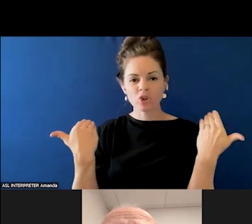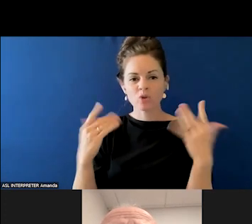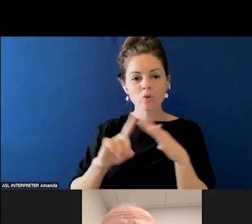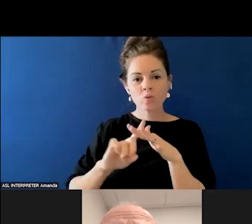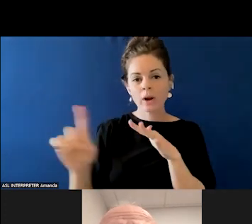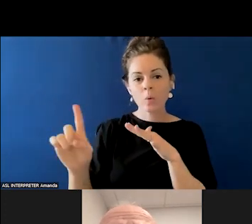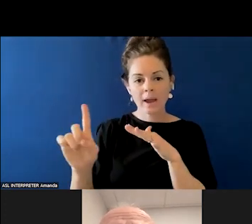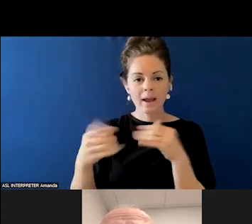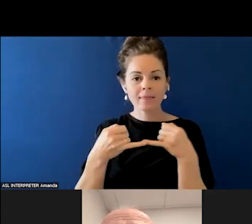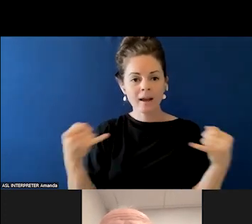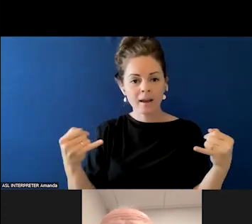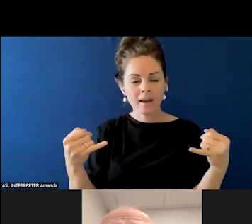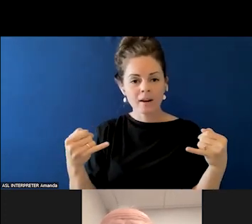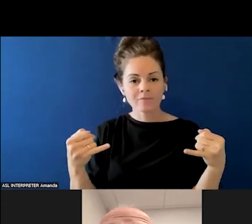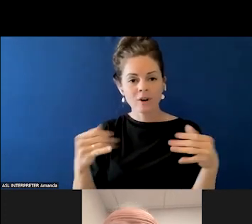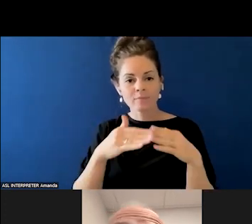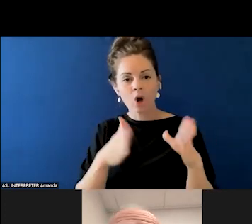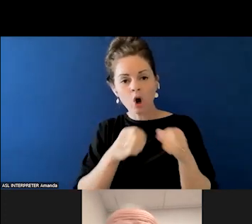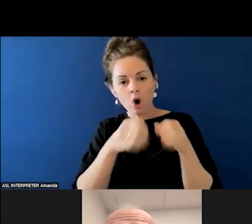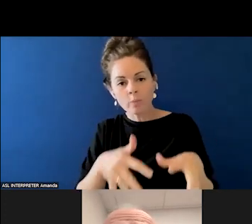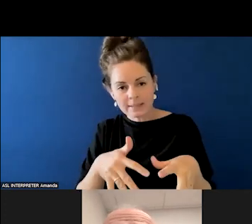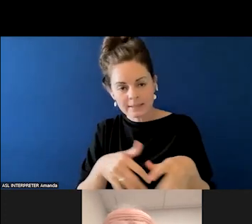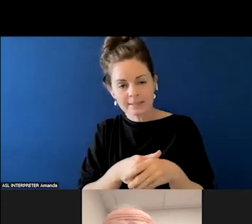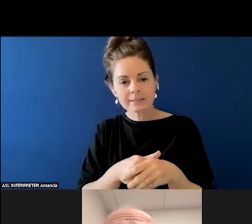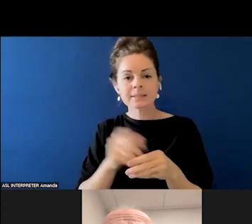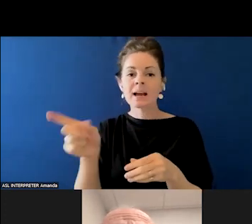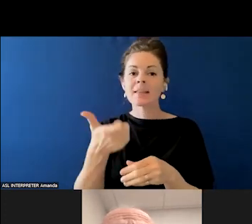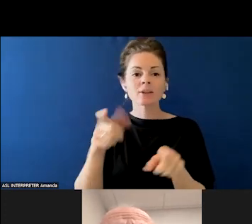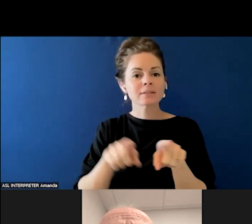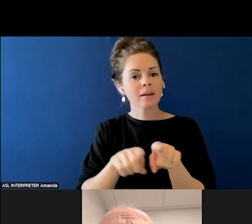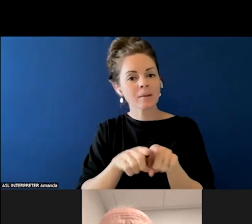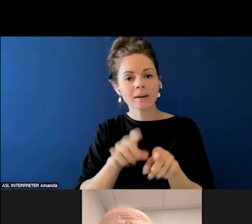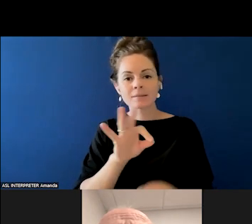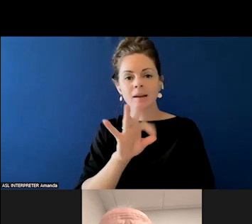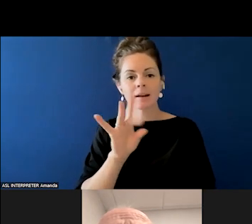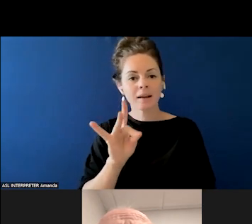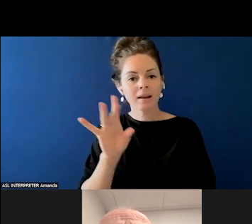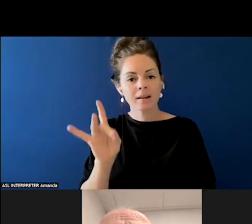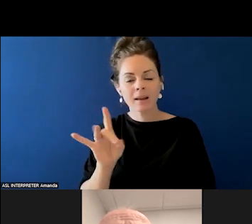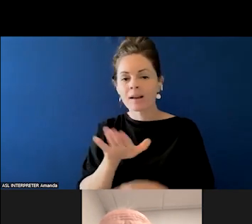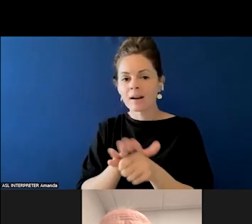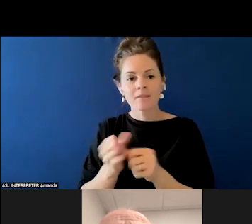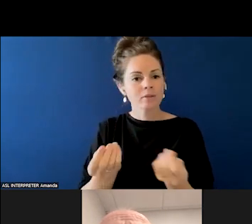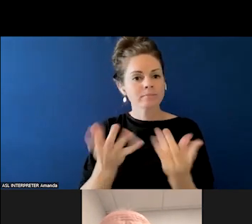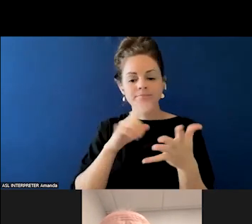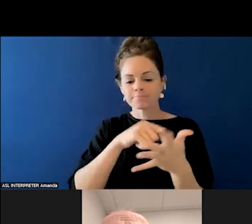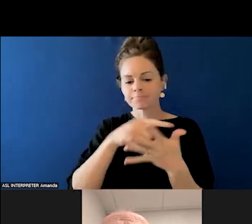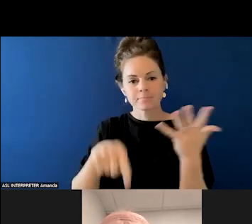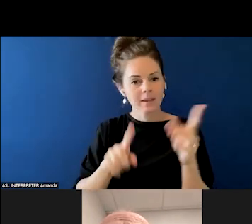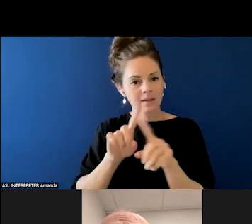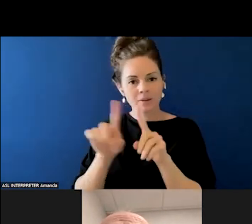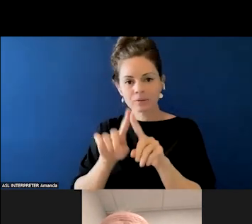youth homelessness. And then there are others like 988, which cover a variety of,